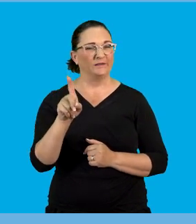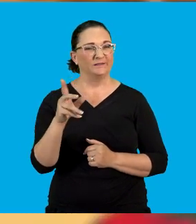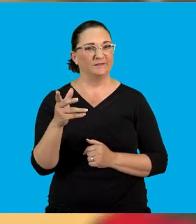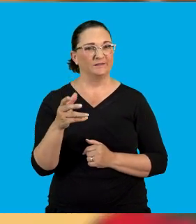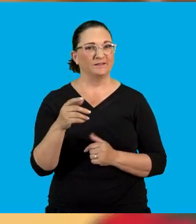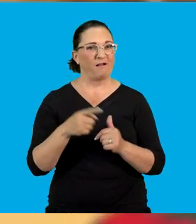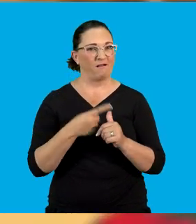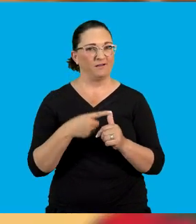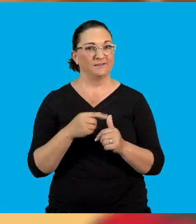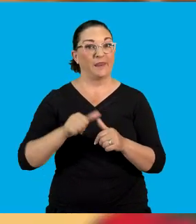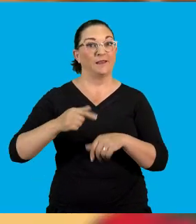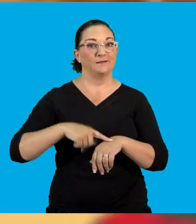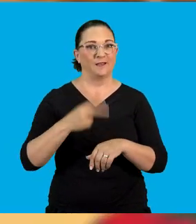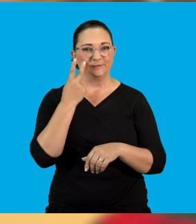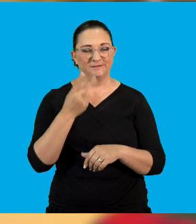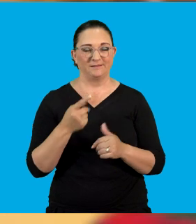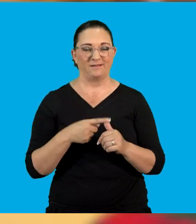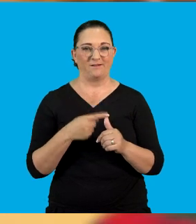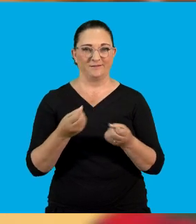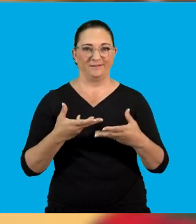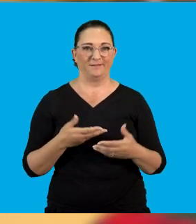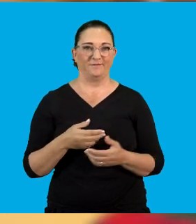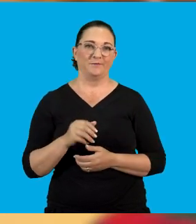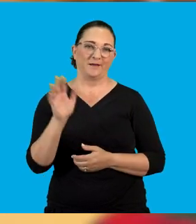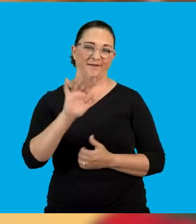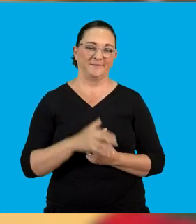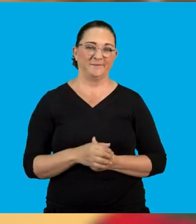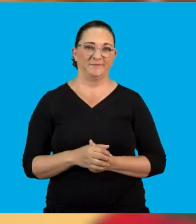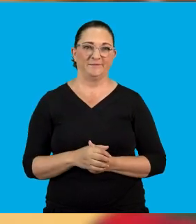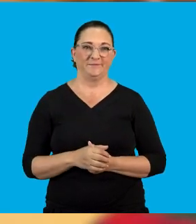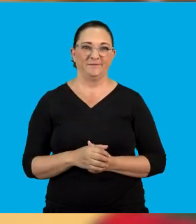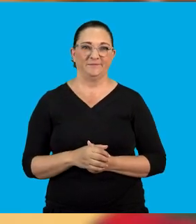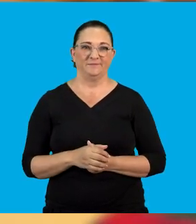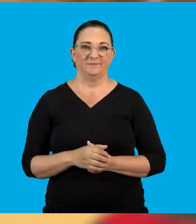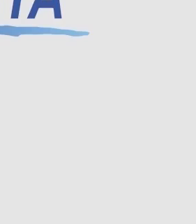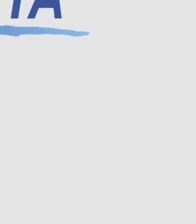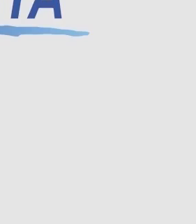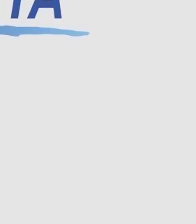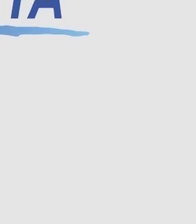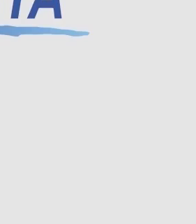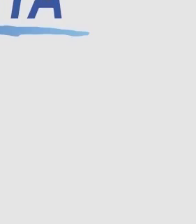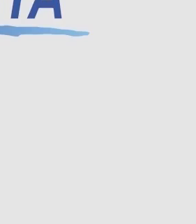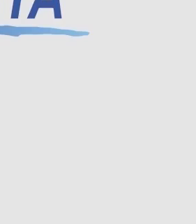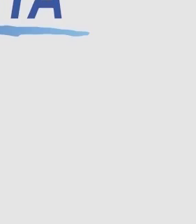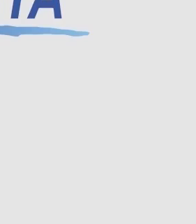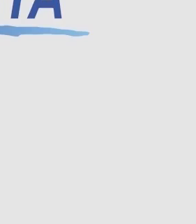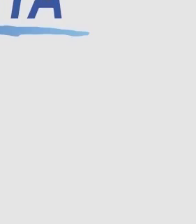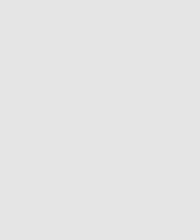for me, and I will see you next time with my answer. Bye.